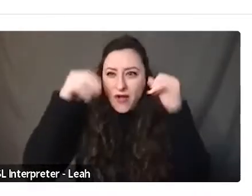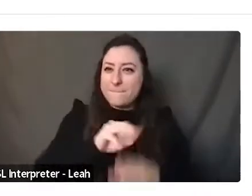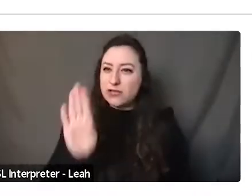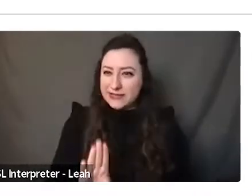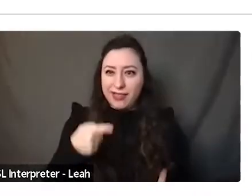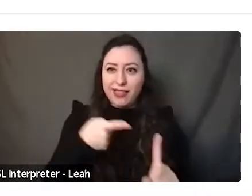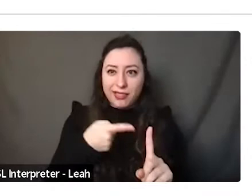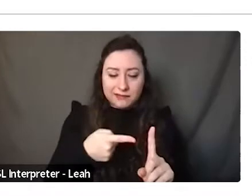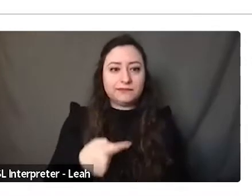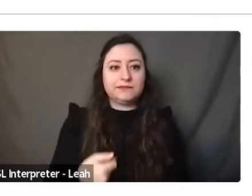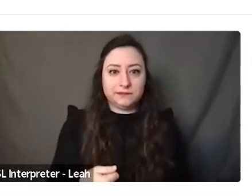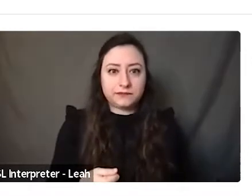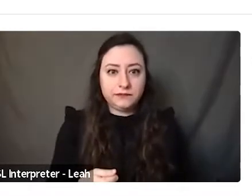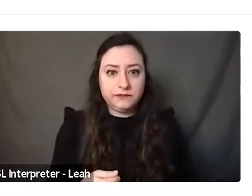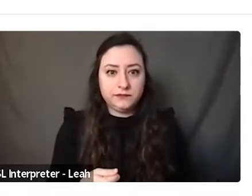the Amazon.